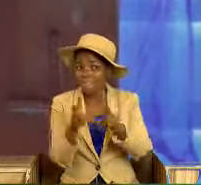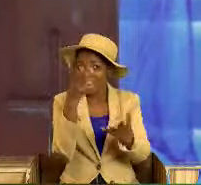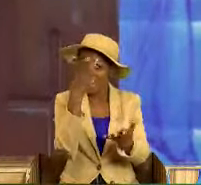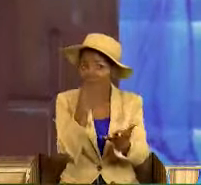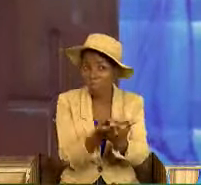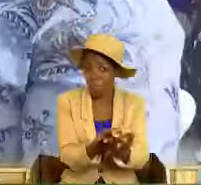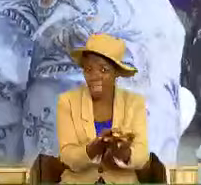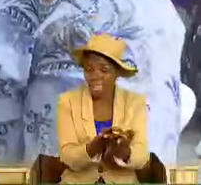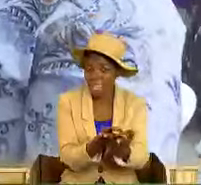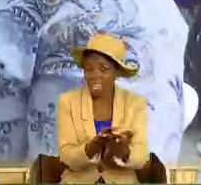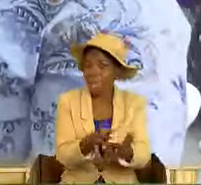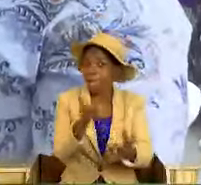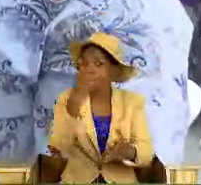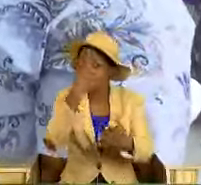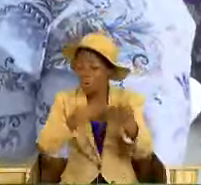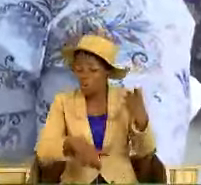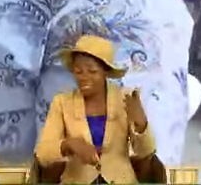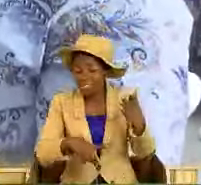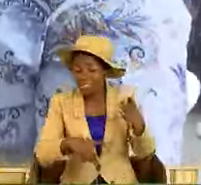an address